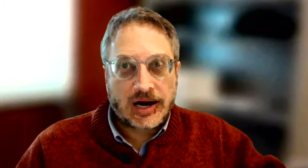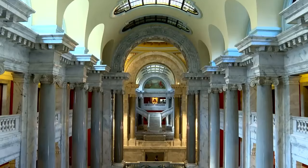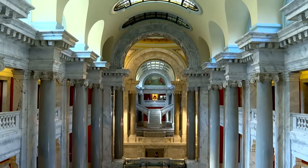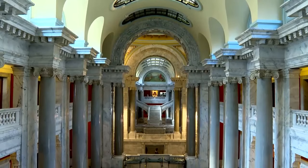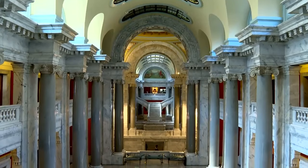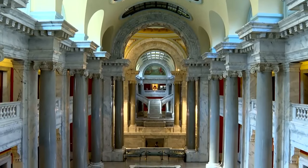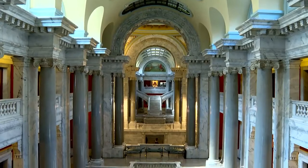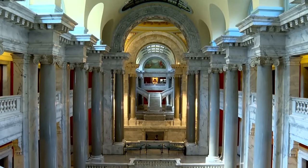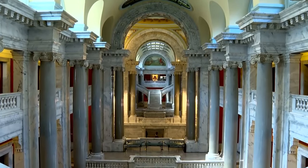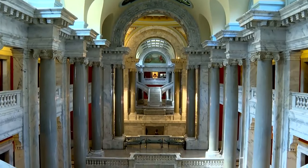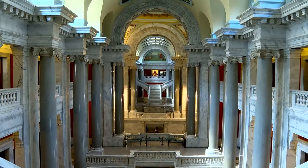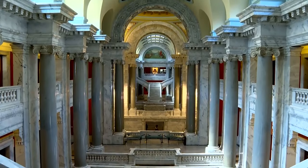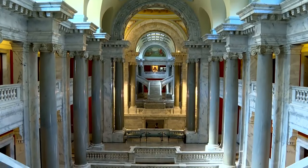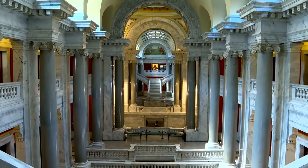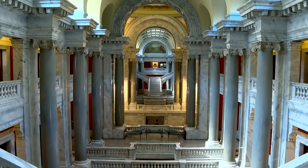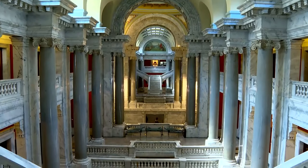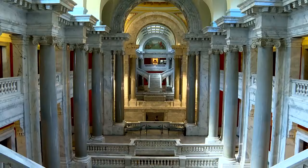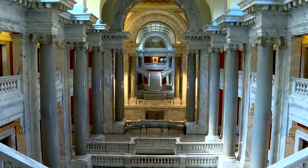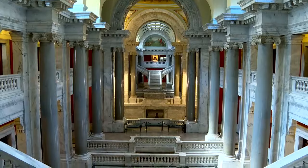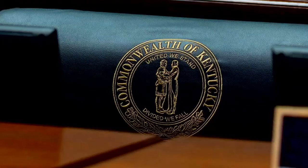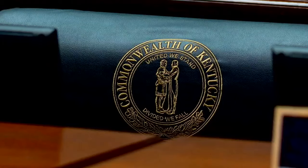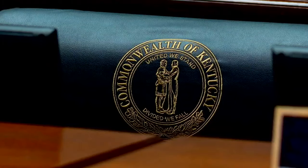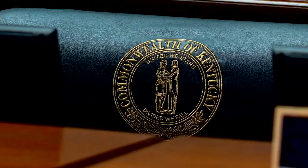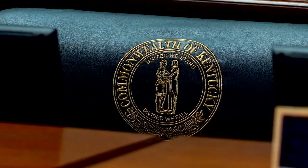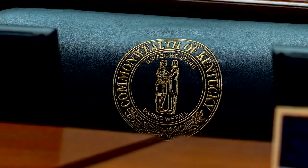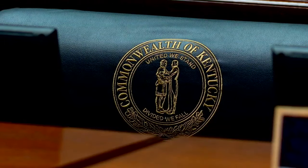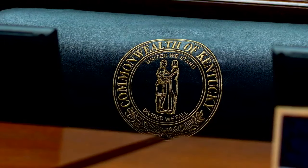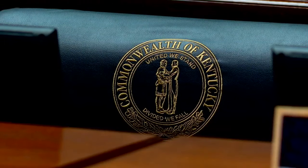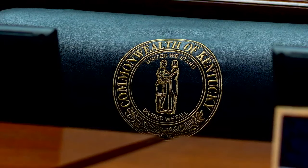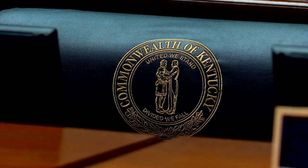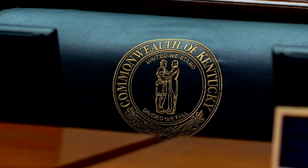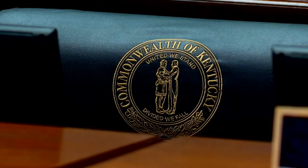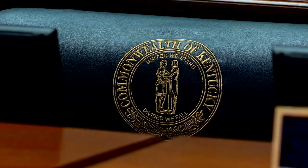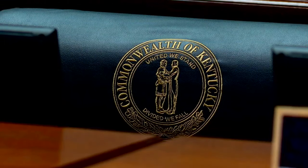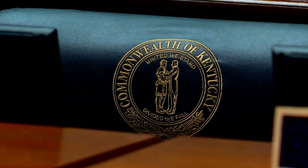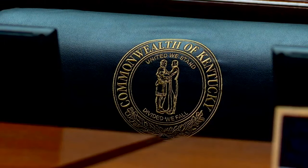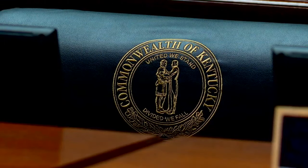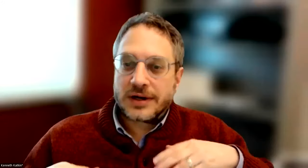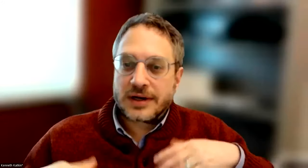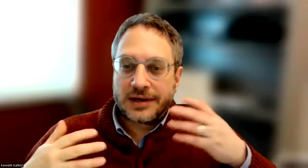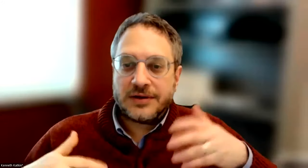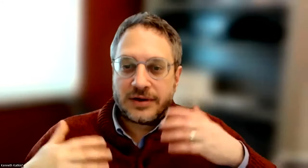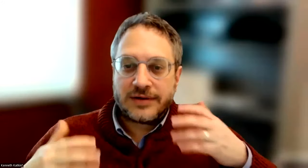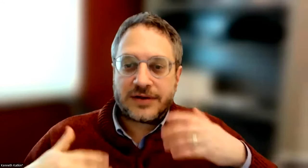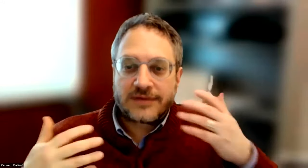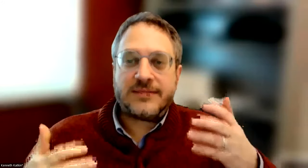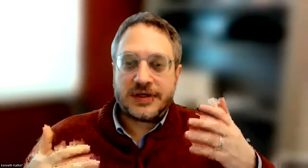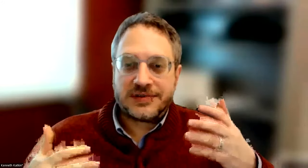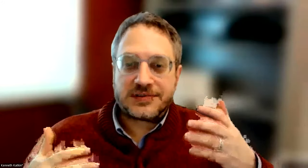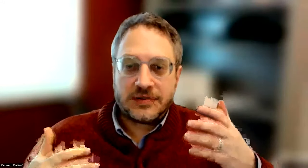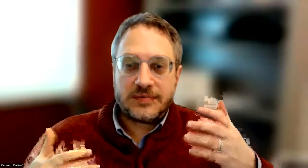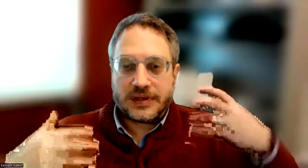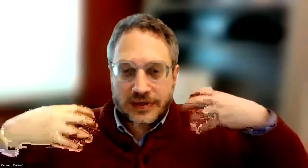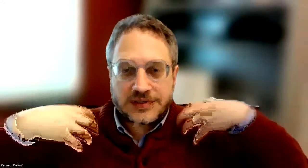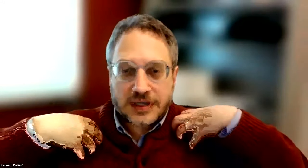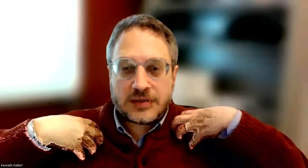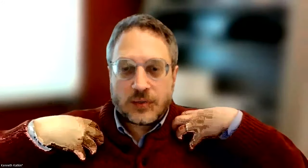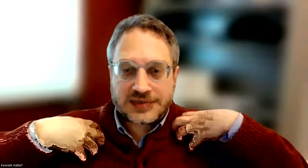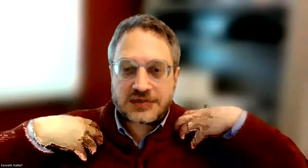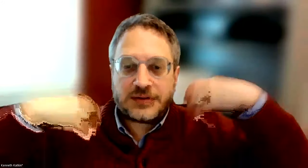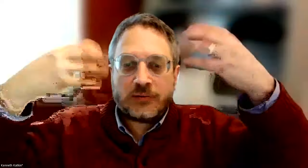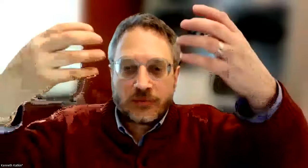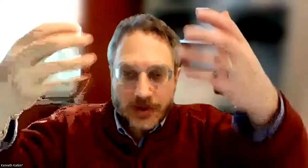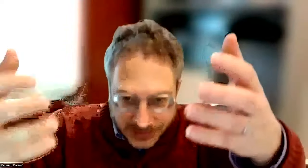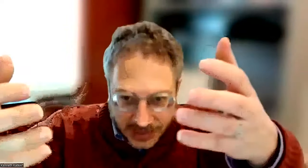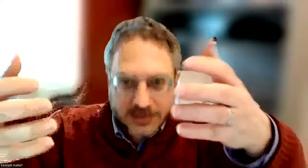bill, Kentucky could go longer without a senator when there's a vacancy. On the one hand, you want continuity of government. So, you know, Kentucky